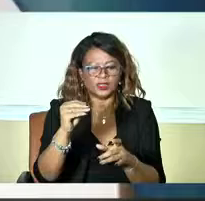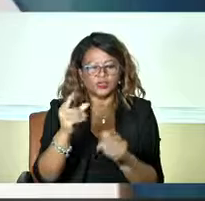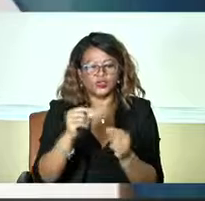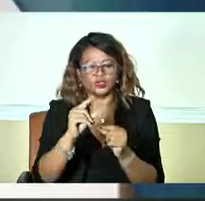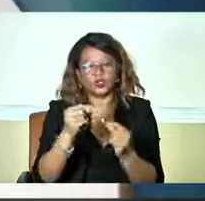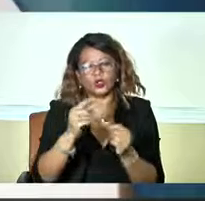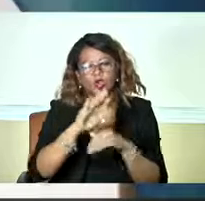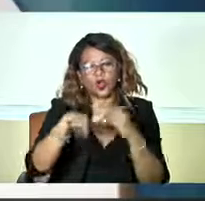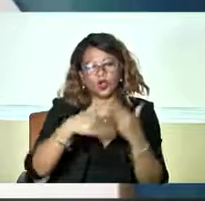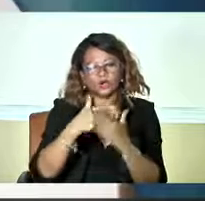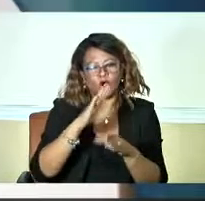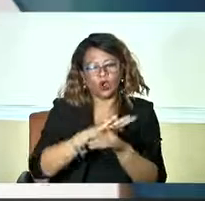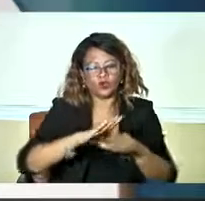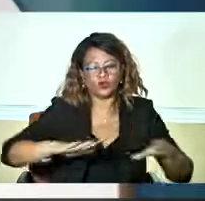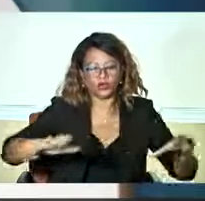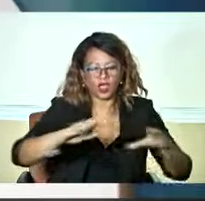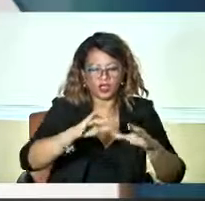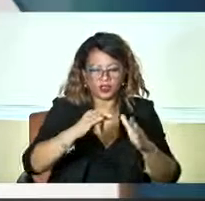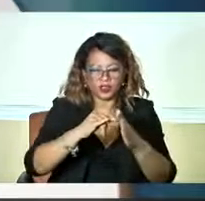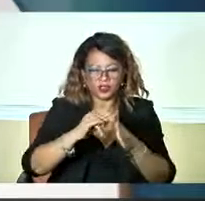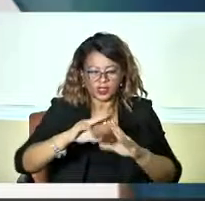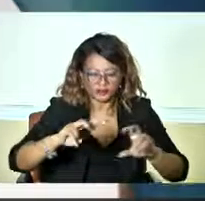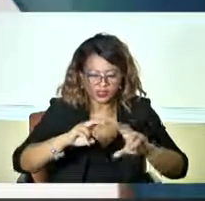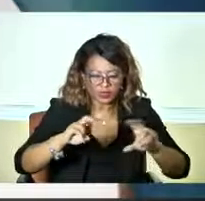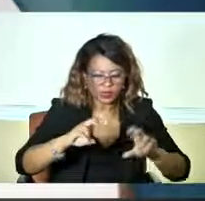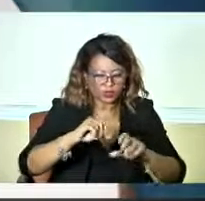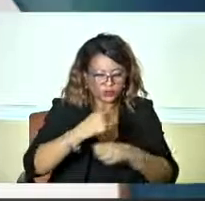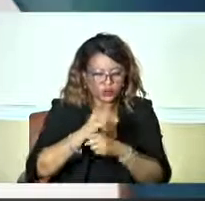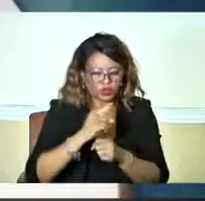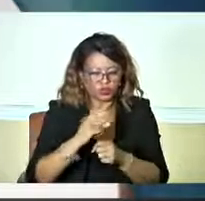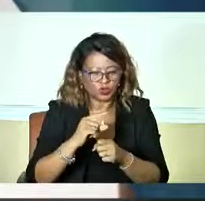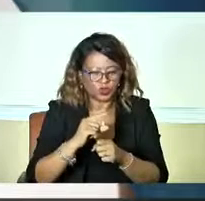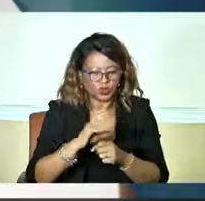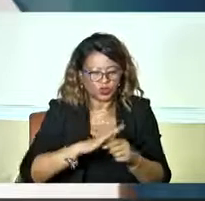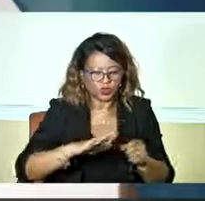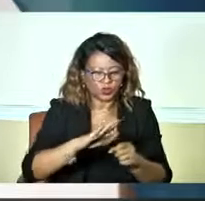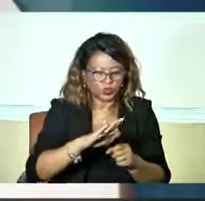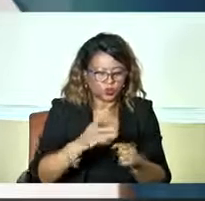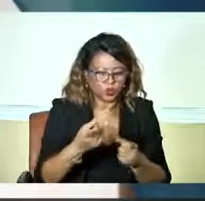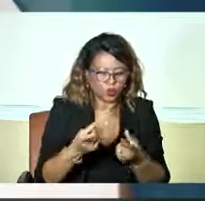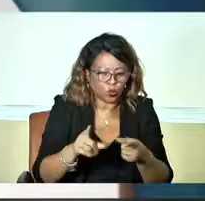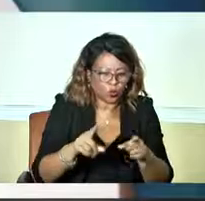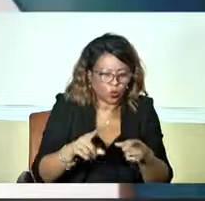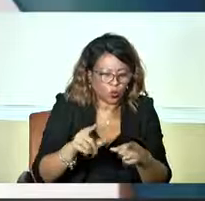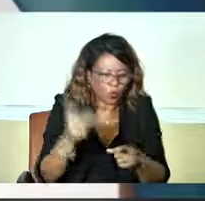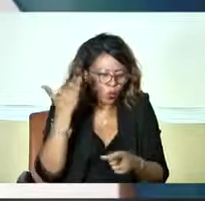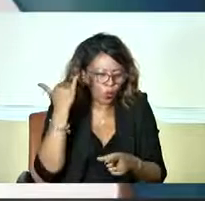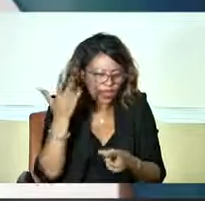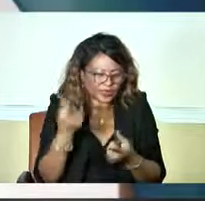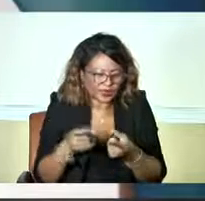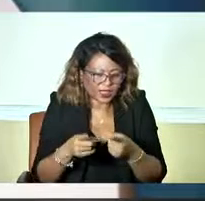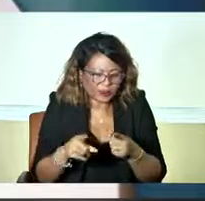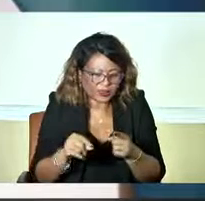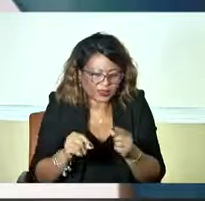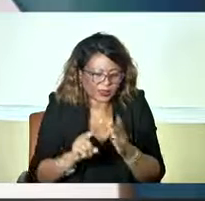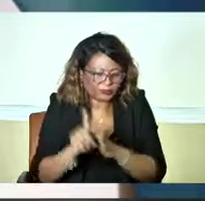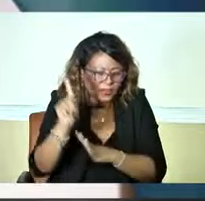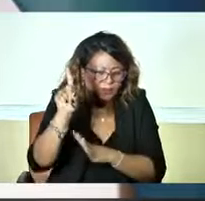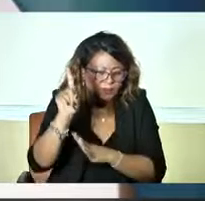all of the on-the-ground investigation to see the source of this recent